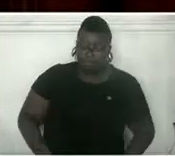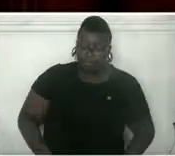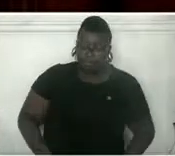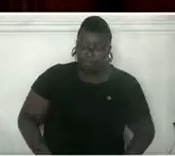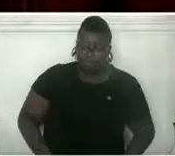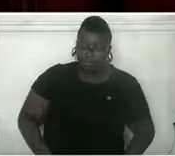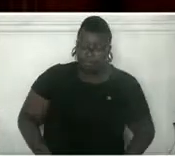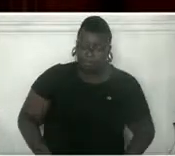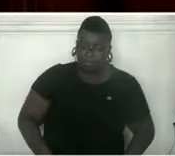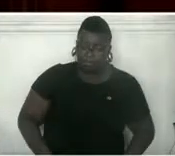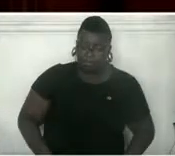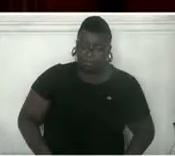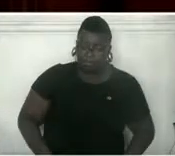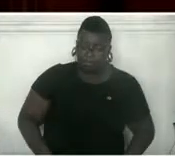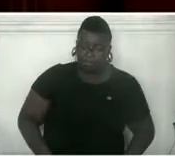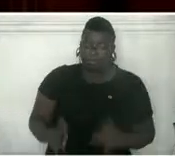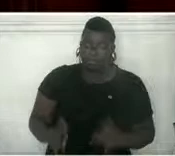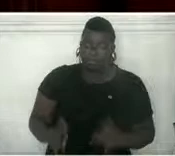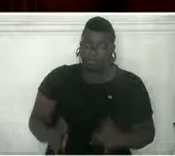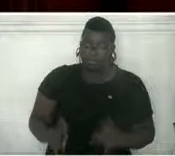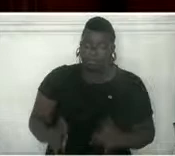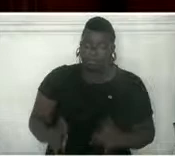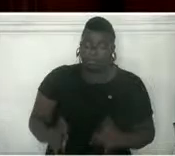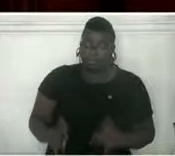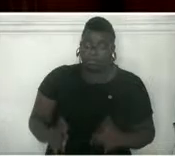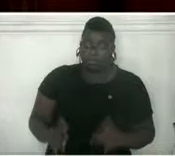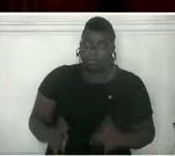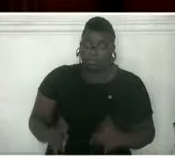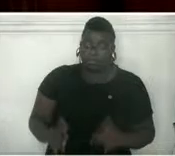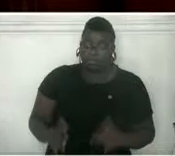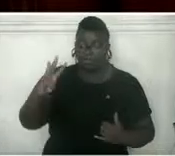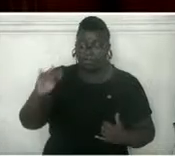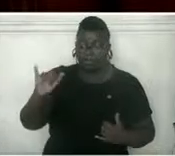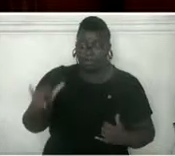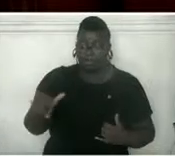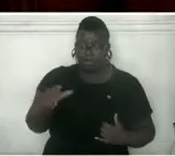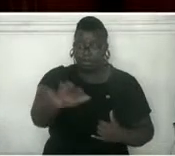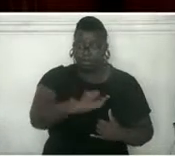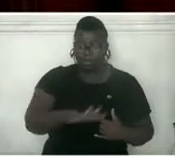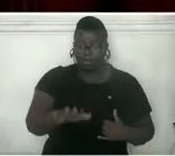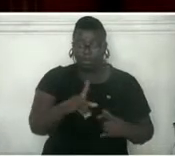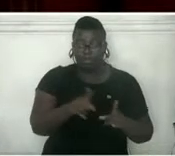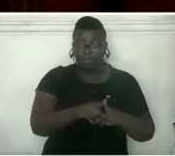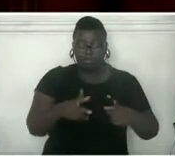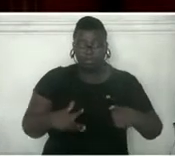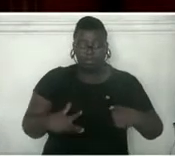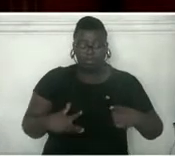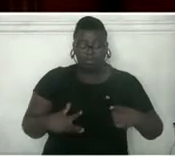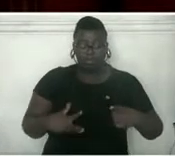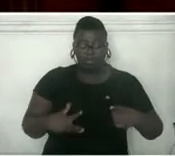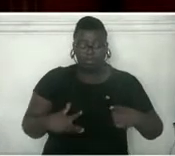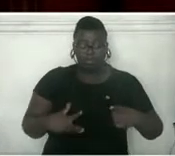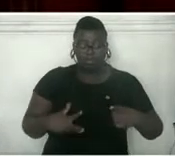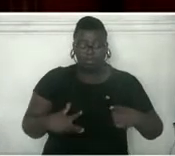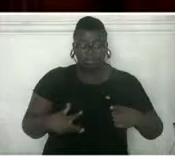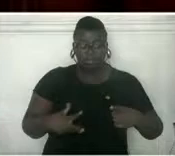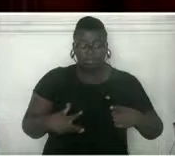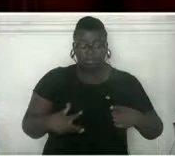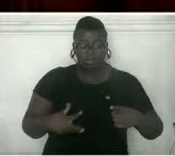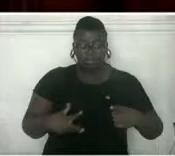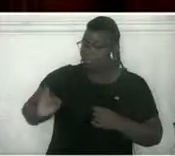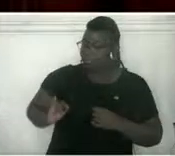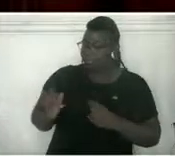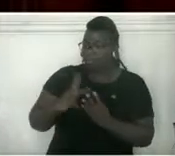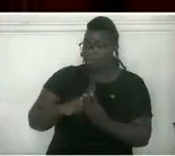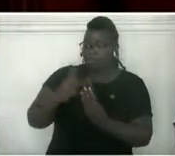This year alone, the Richards Bay Industrial Development Zone will also launch 2 investor projects expected